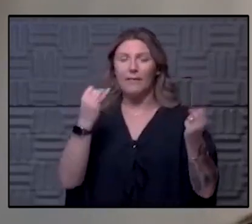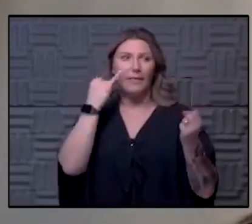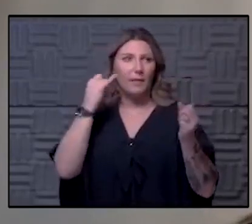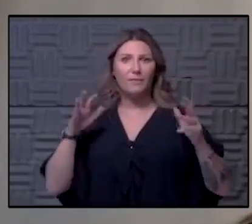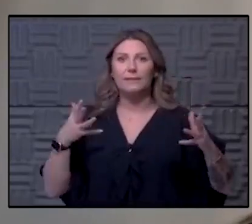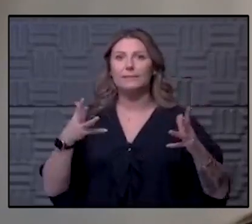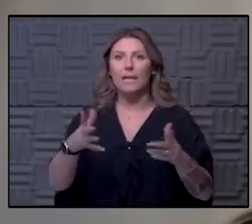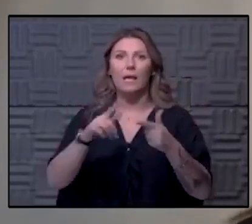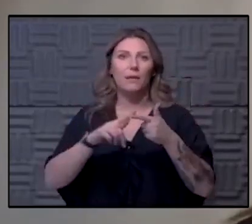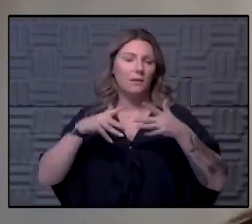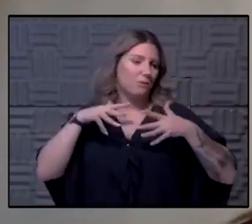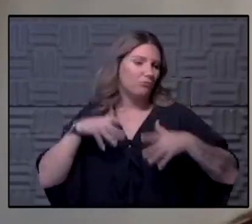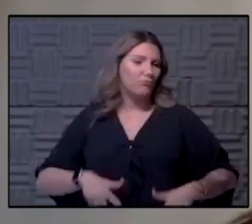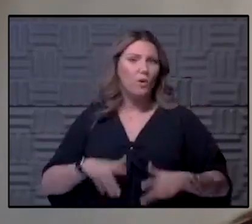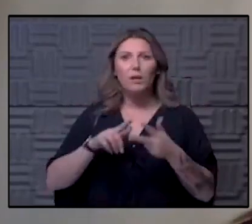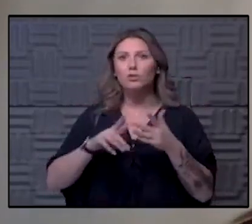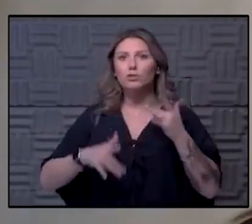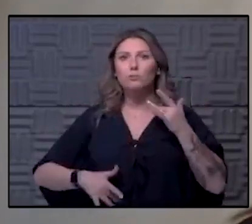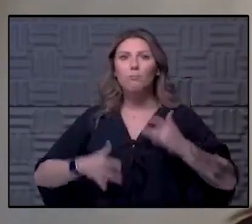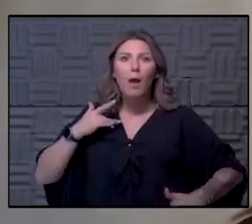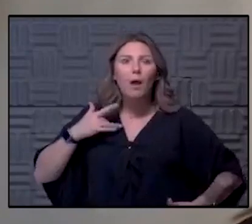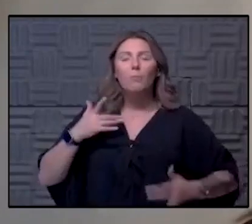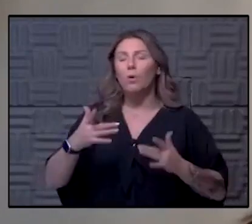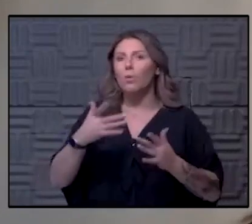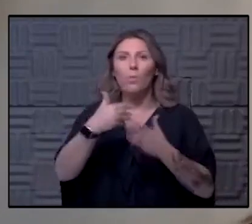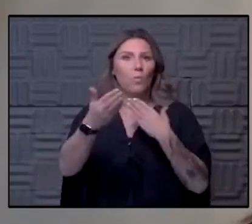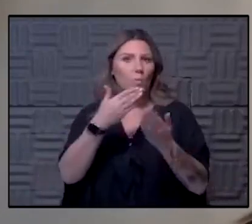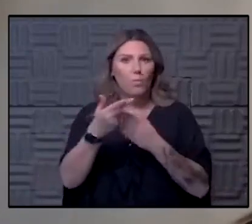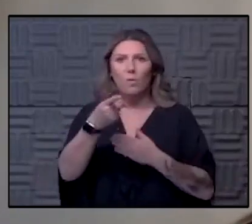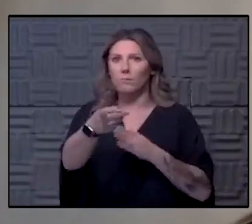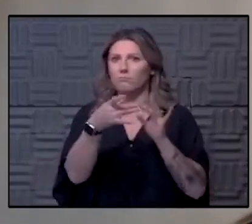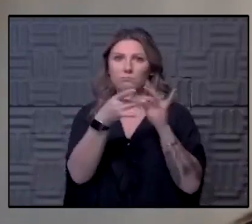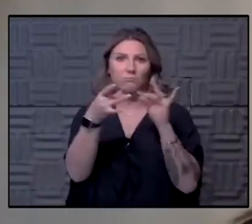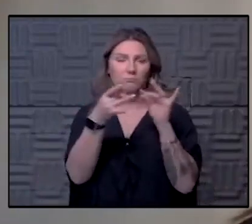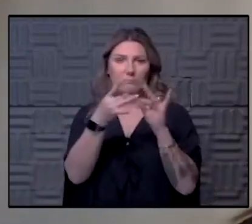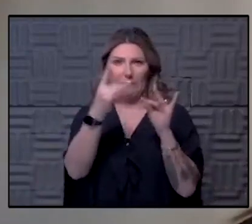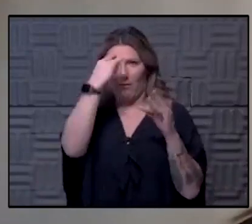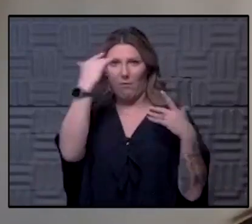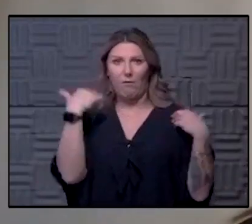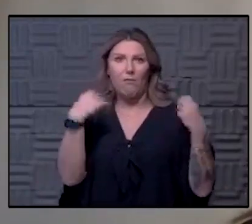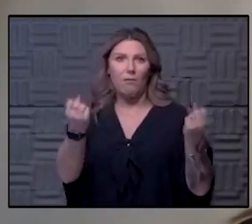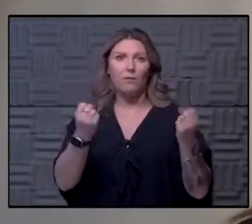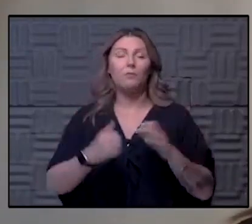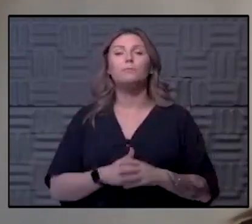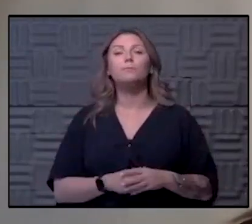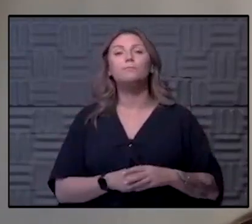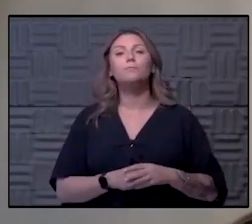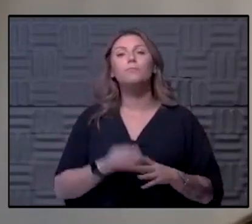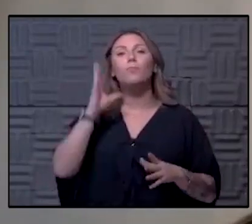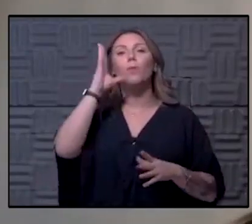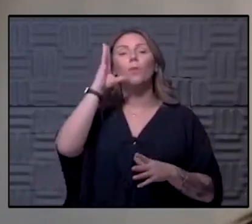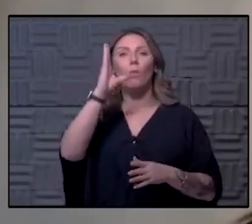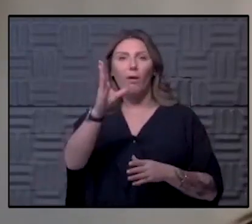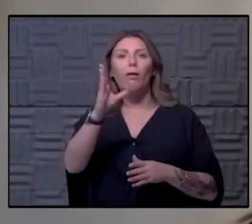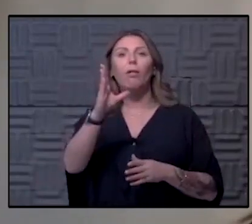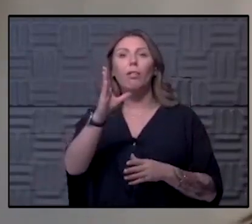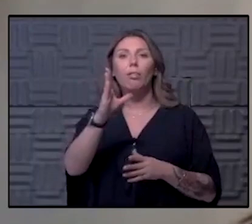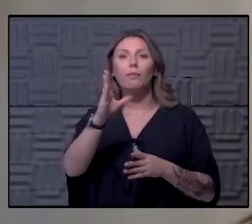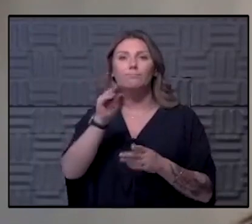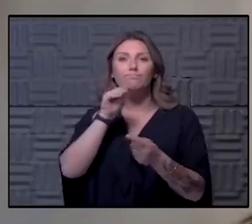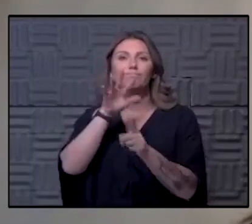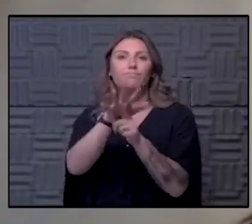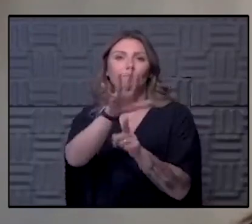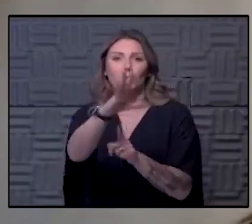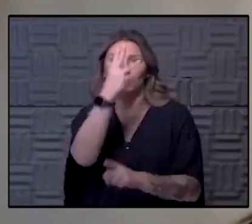anxiety, depression, bipolar, you name it, any sort of mental health issue, it will creep into your sleep eventually.